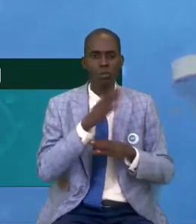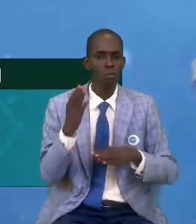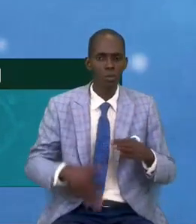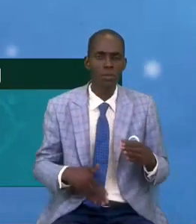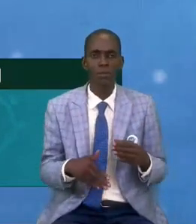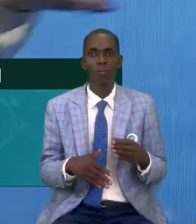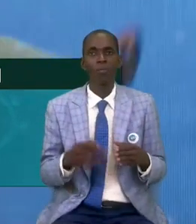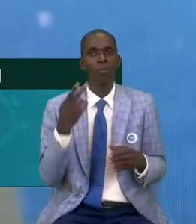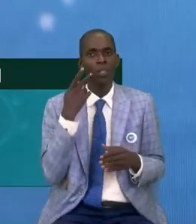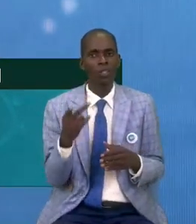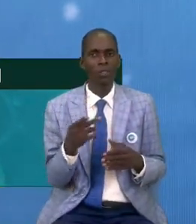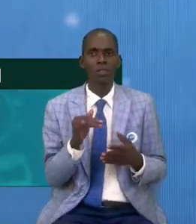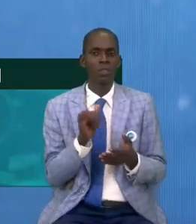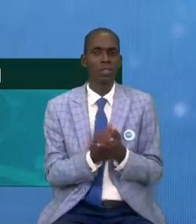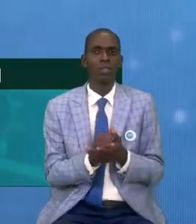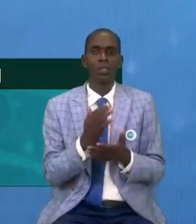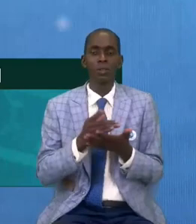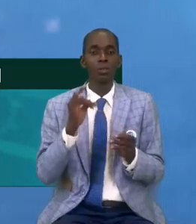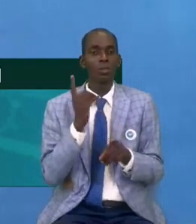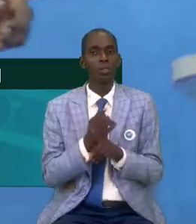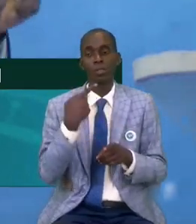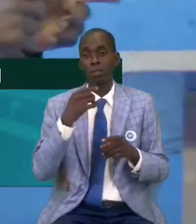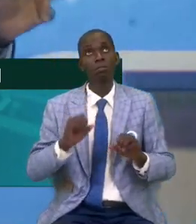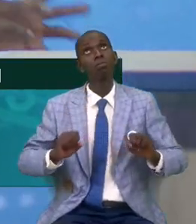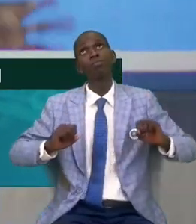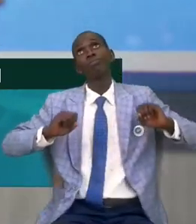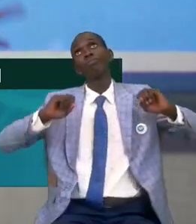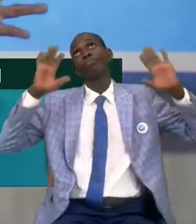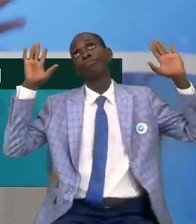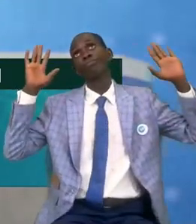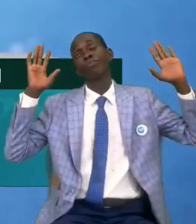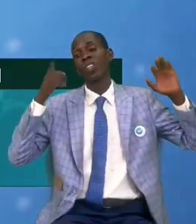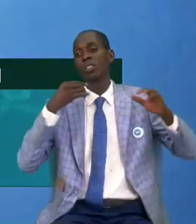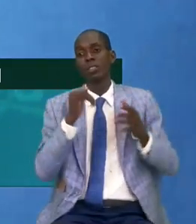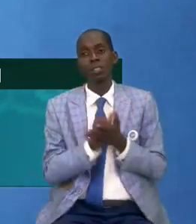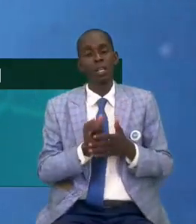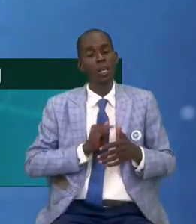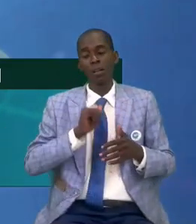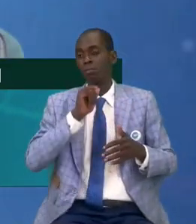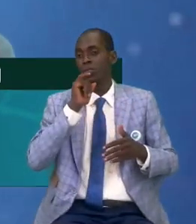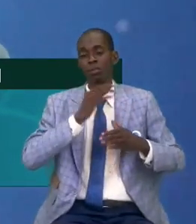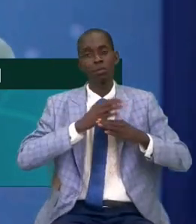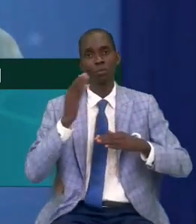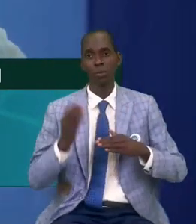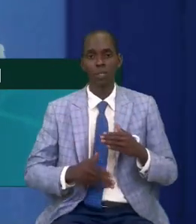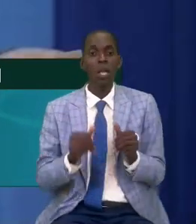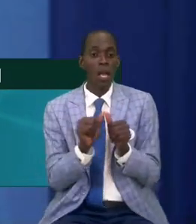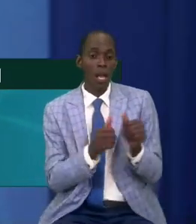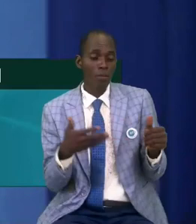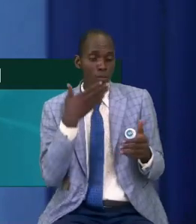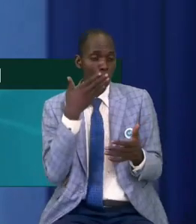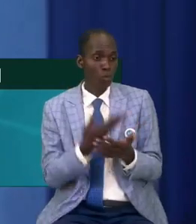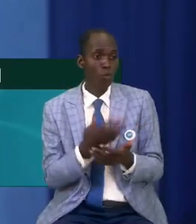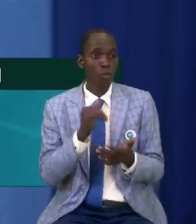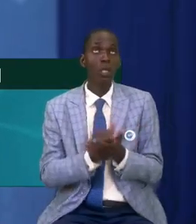I am undone. Everything good that God had done in my life, now I am undone.